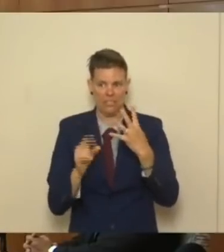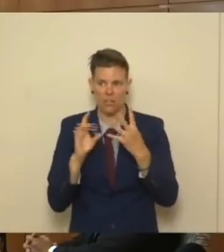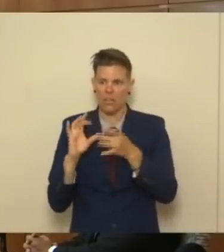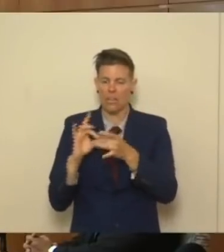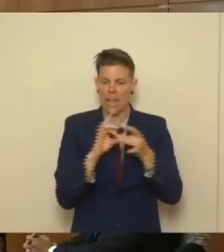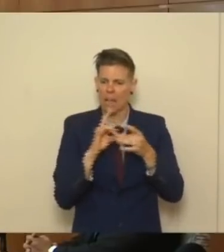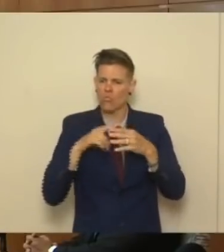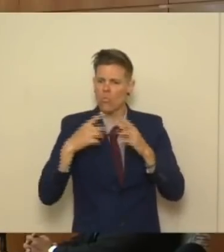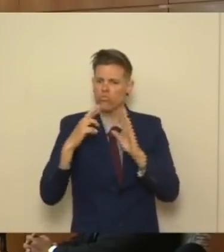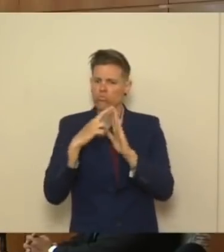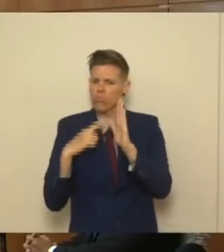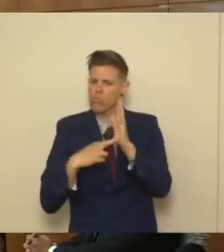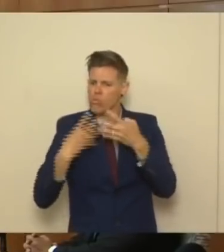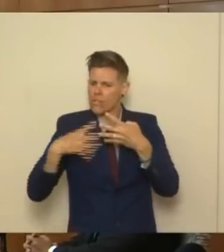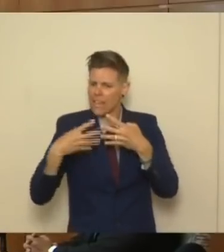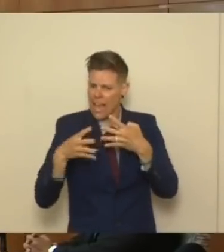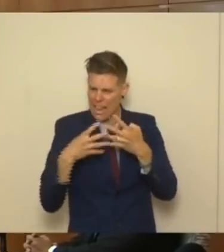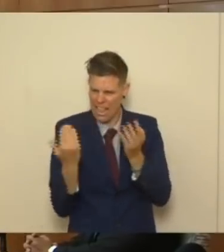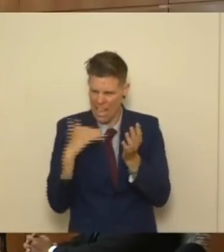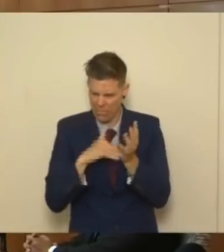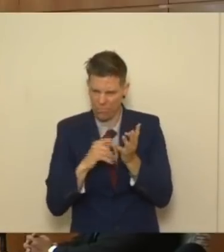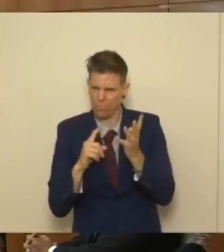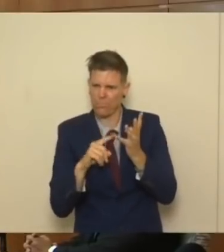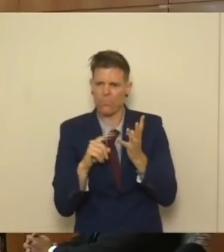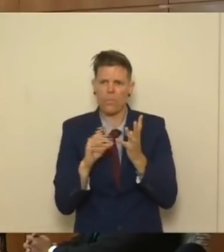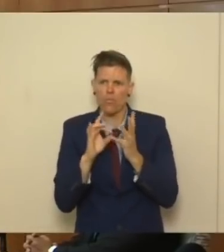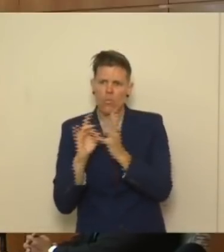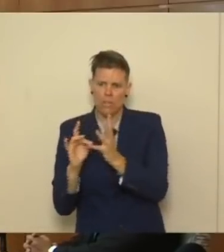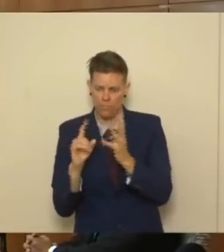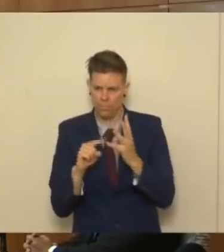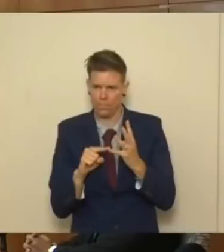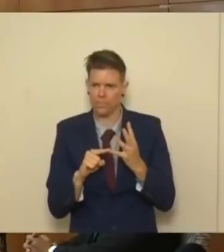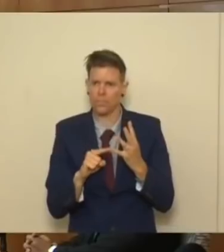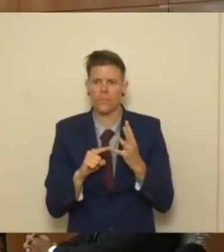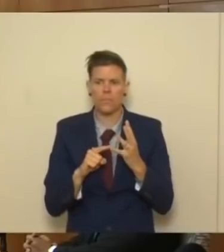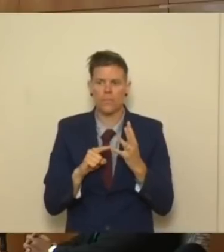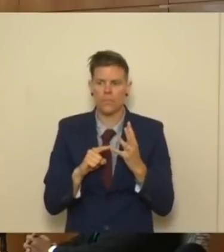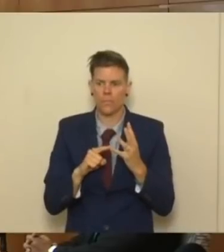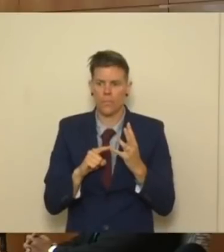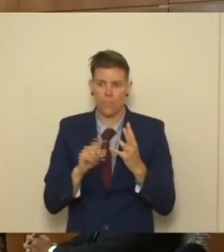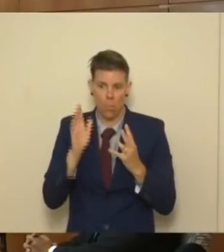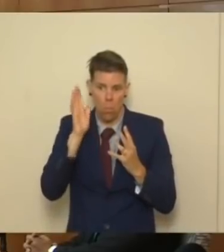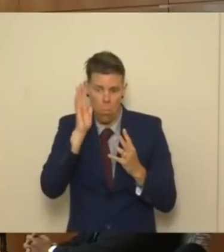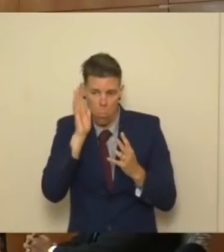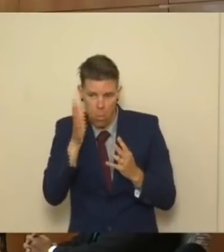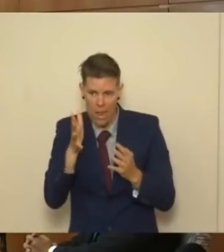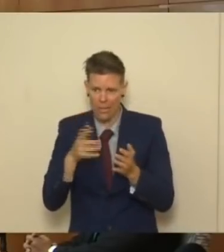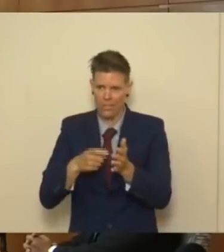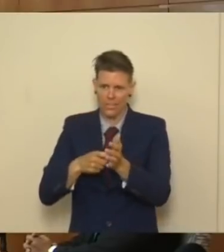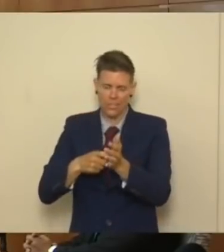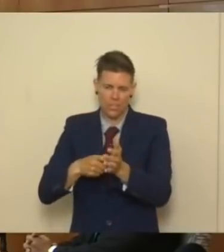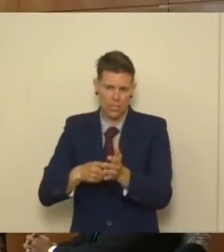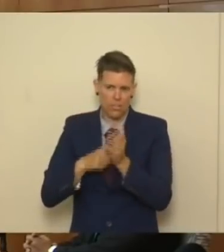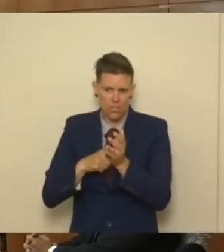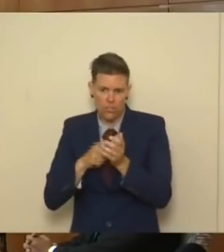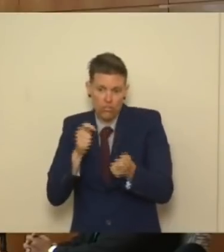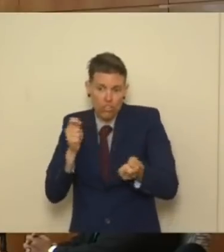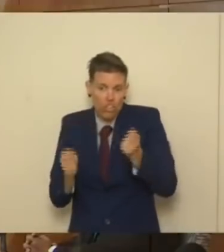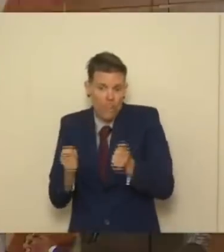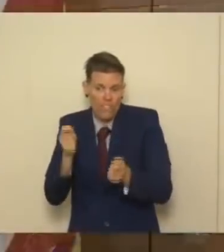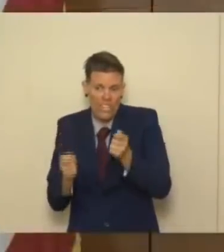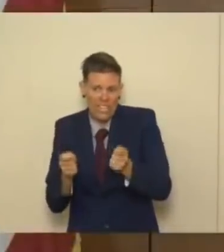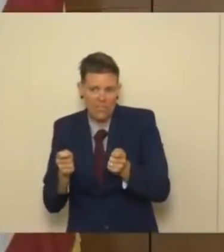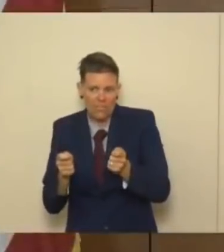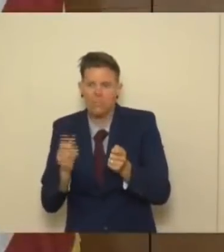gating criteria we're at now, or will they be shifting? Okay, I think those are all my questions. Right. Thank you. So Julia, let's start